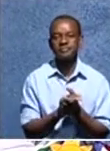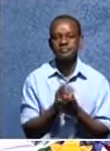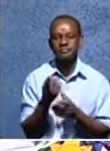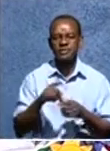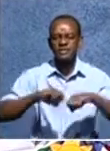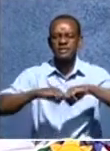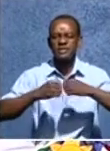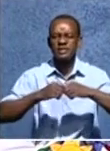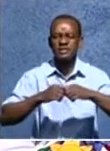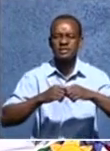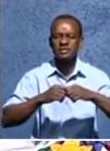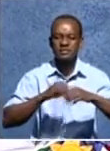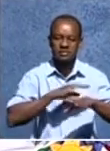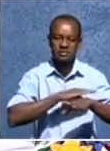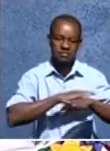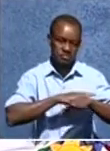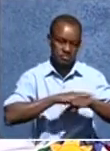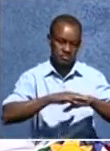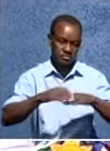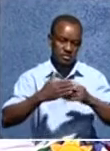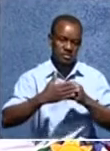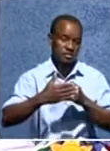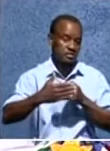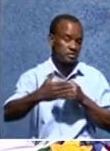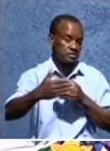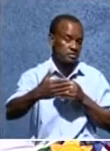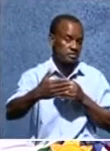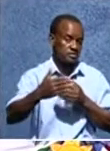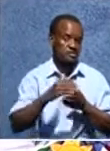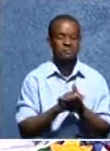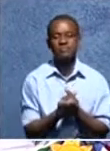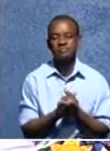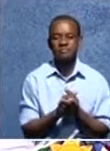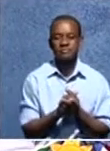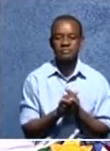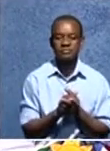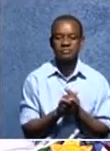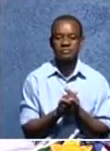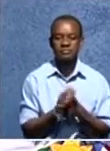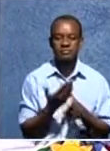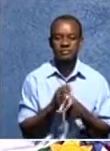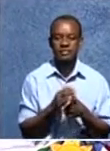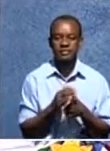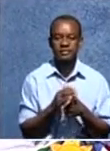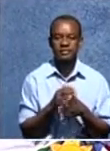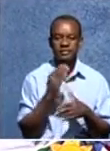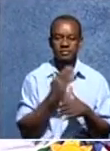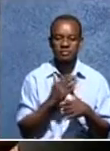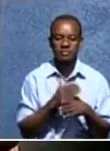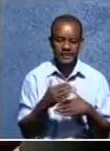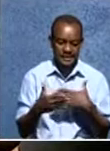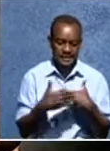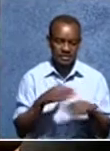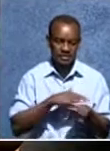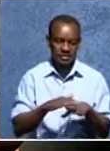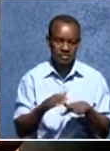have to drive and things that they have to do along the way, of course, because there's not much to do. But again, we are doing our level best as